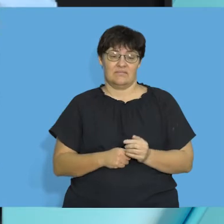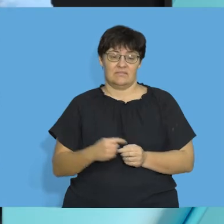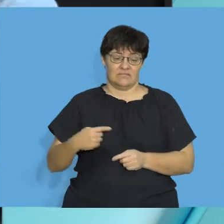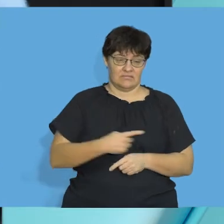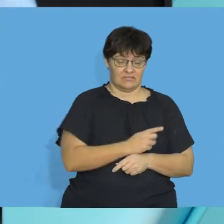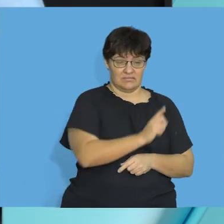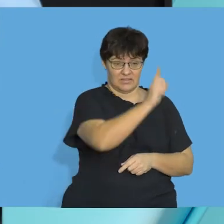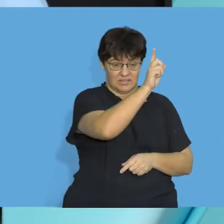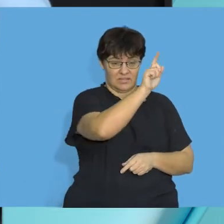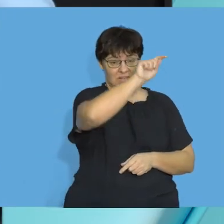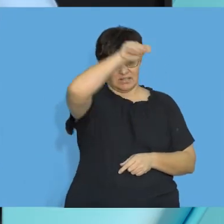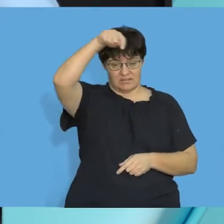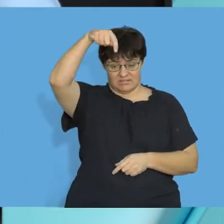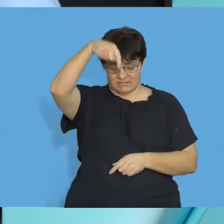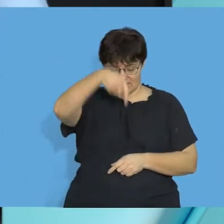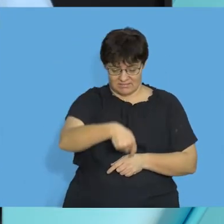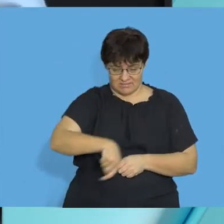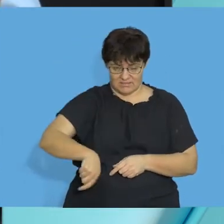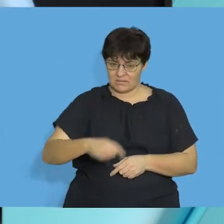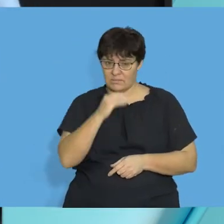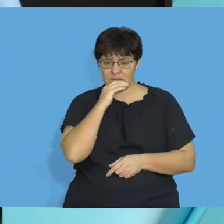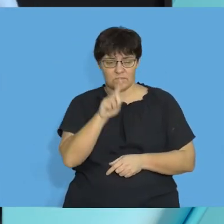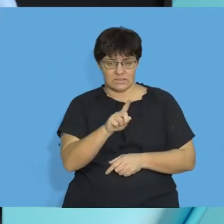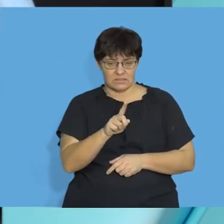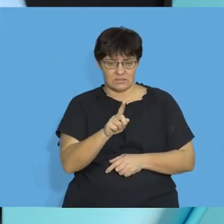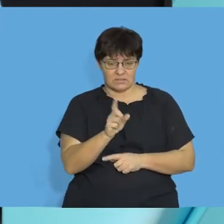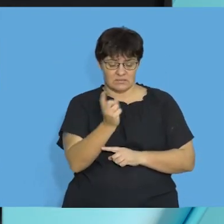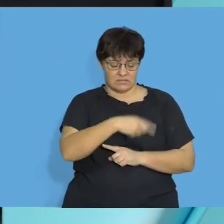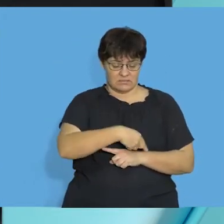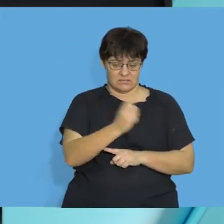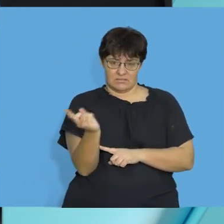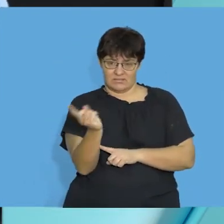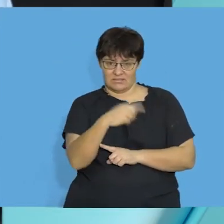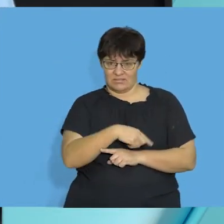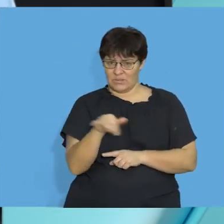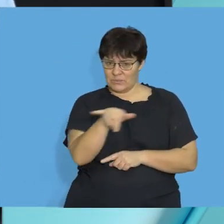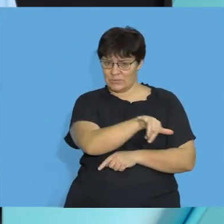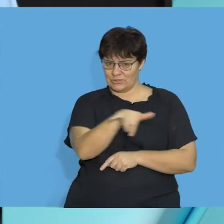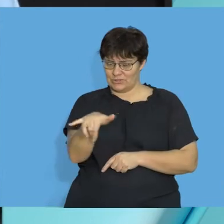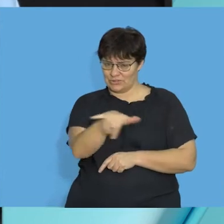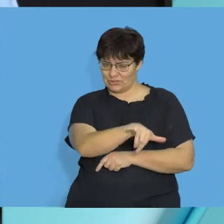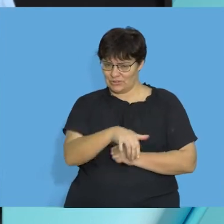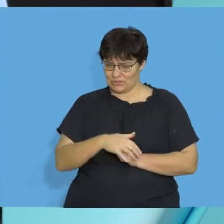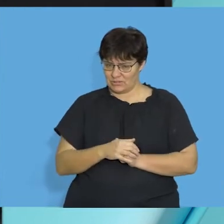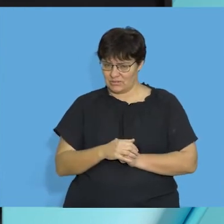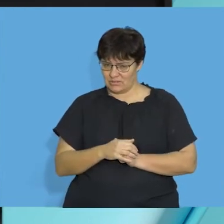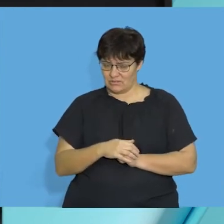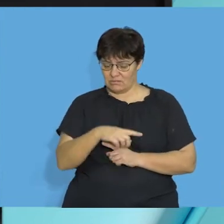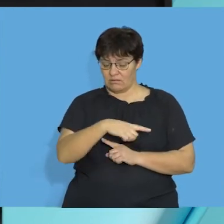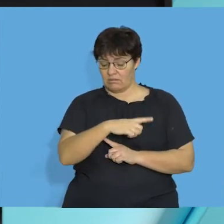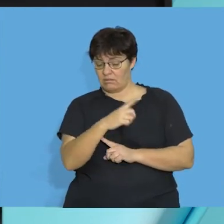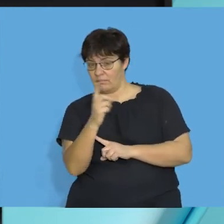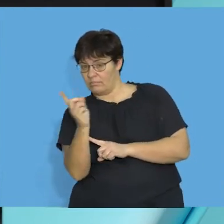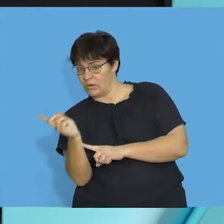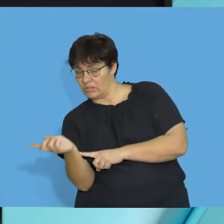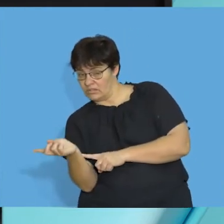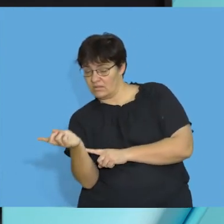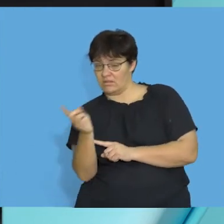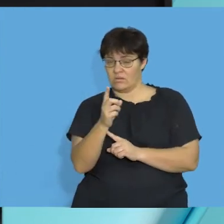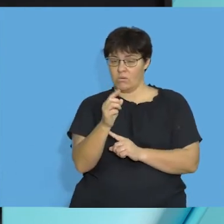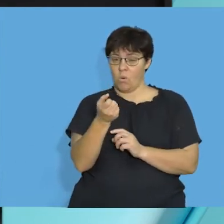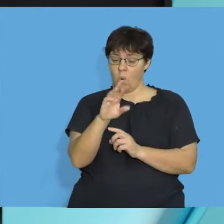So what do you think that means? In which direction is that needle going to go? Is it going to head towards the positive